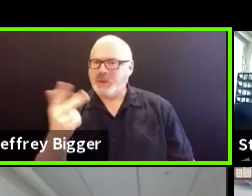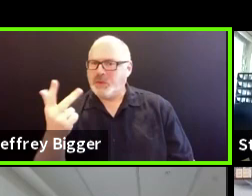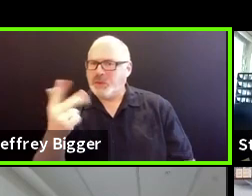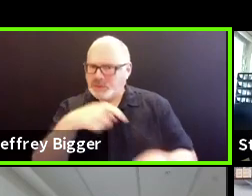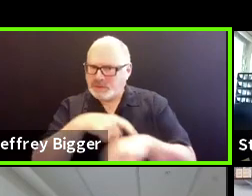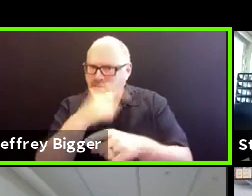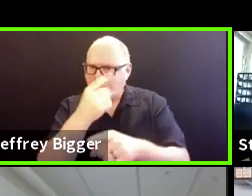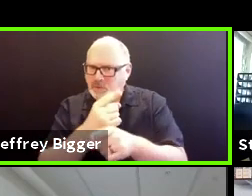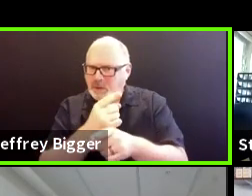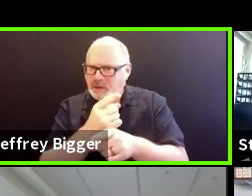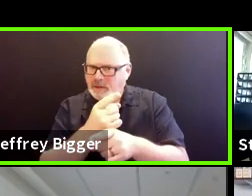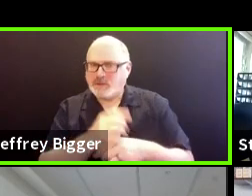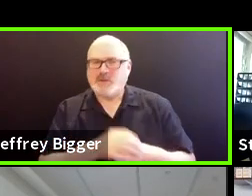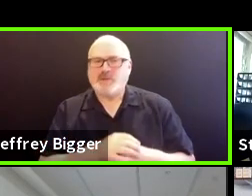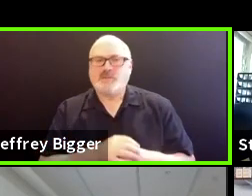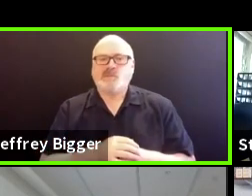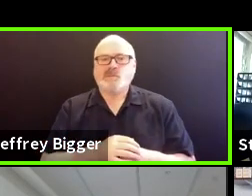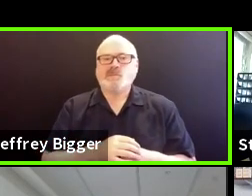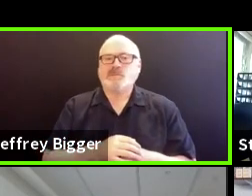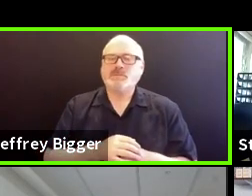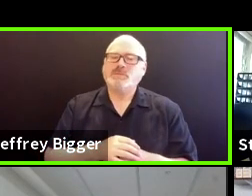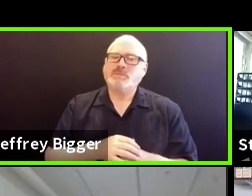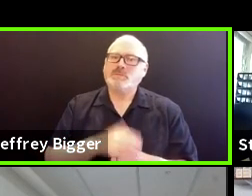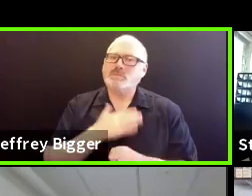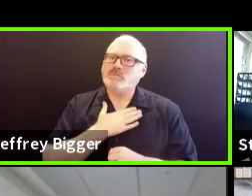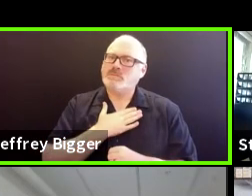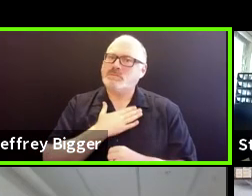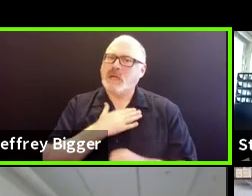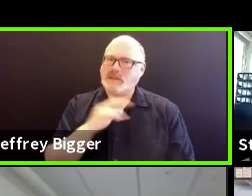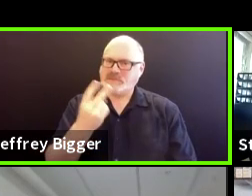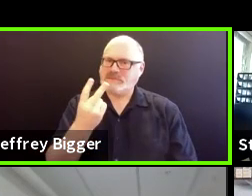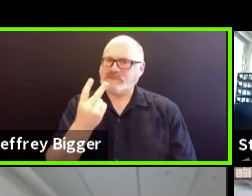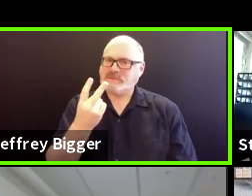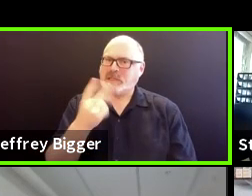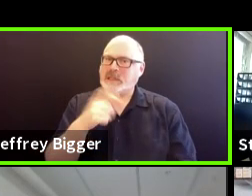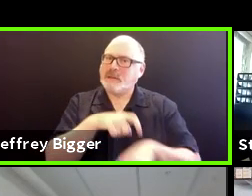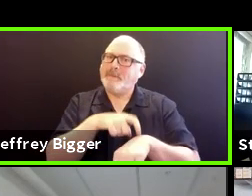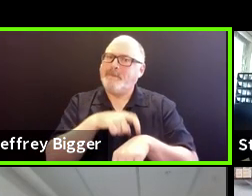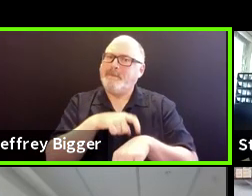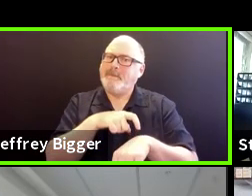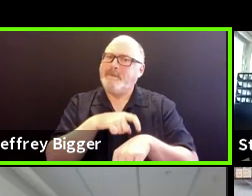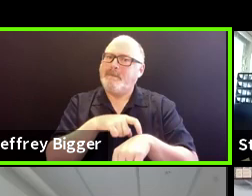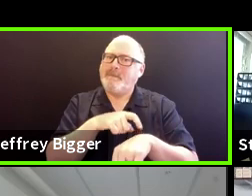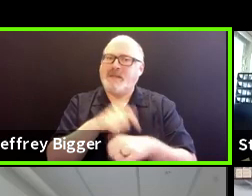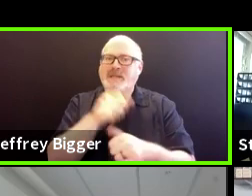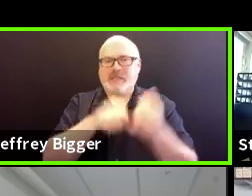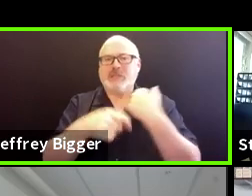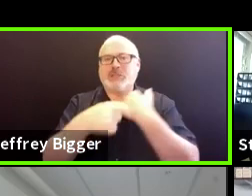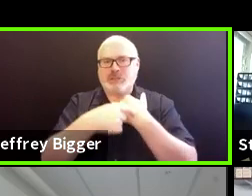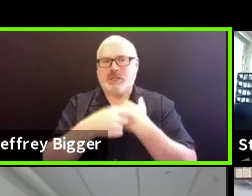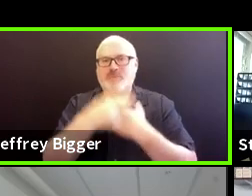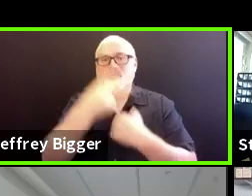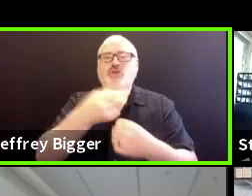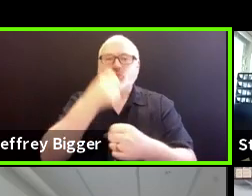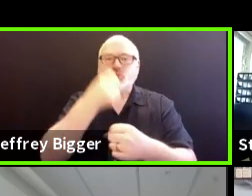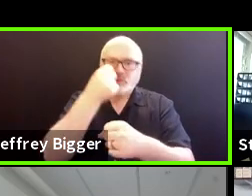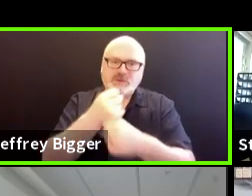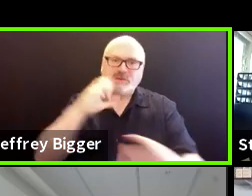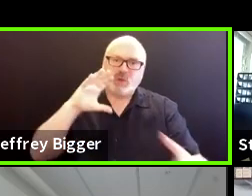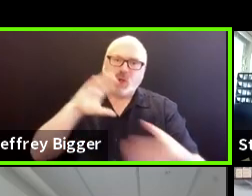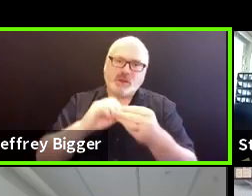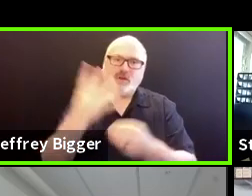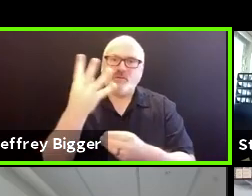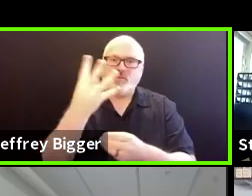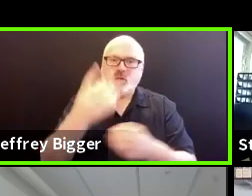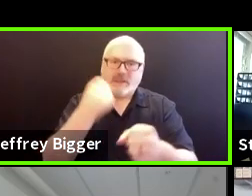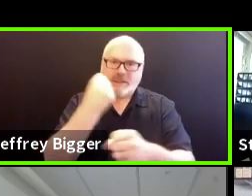around? It's my second time and each time for 2 years. Oh, okay. Well,